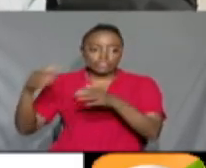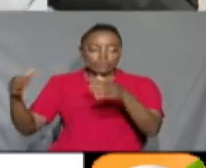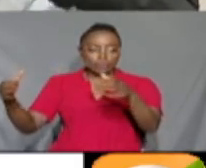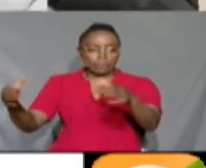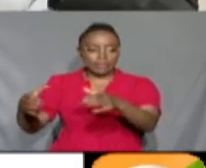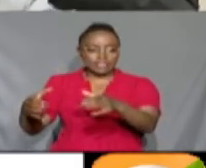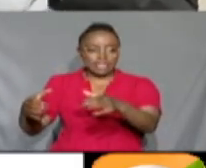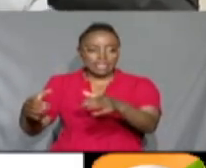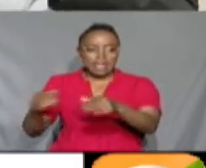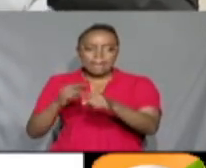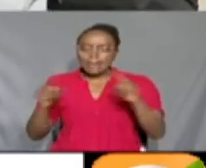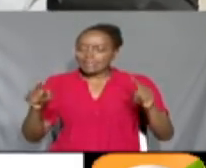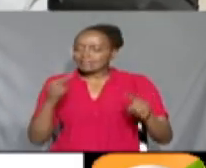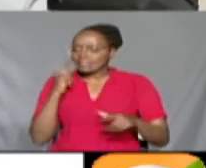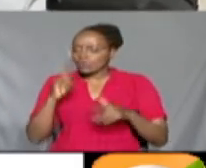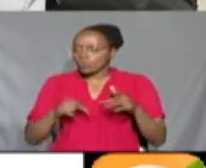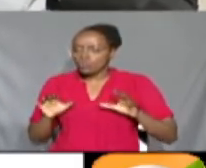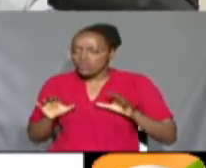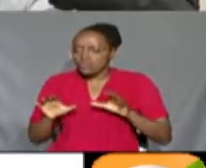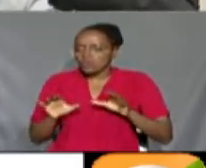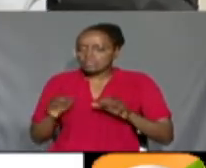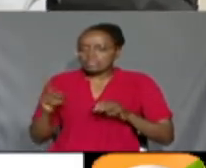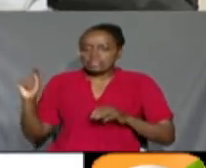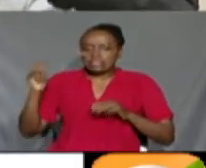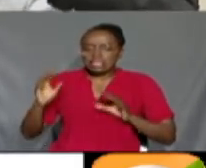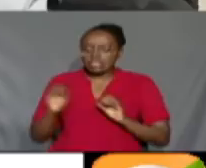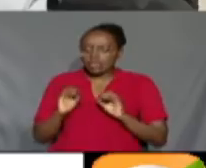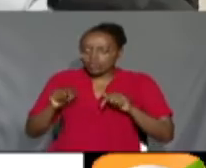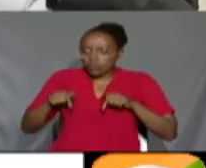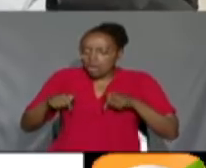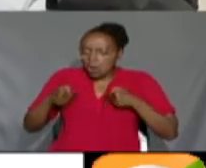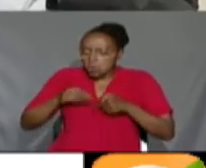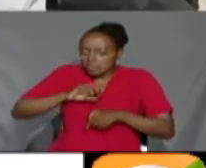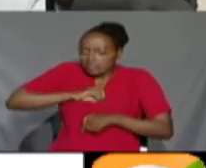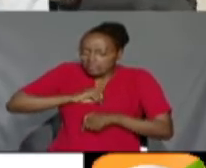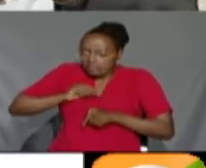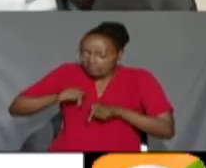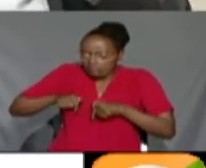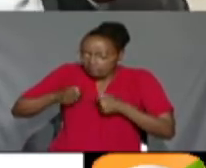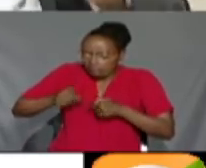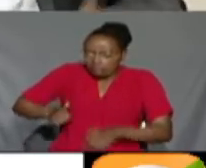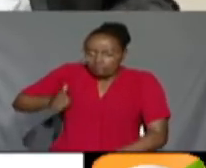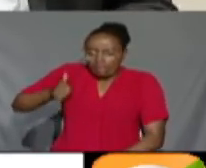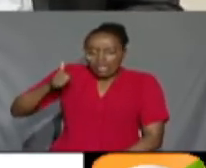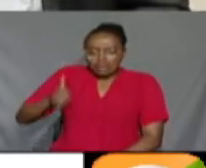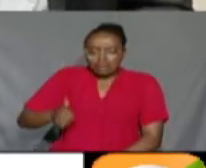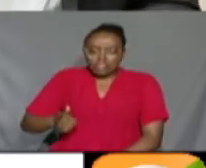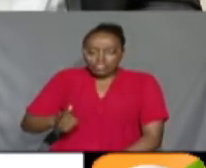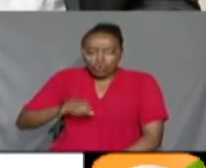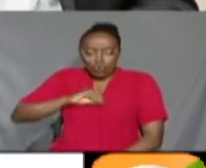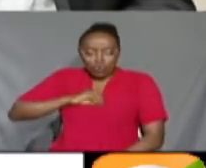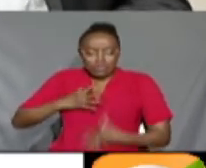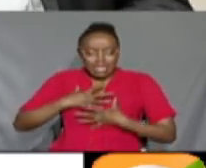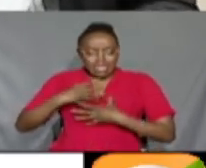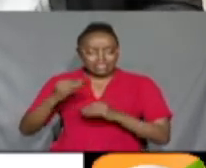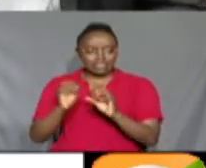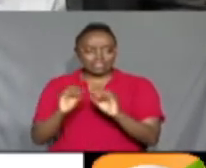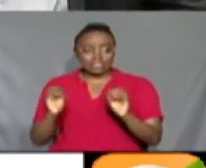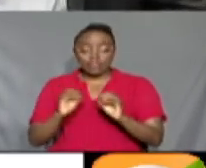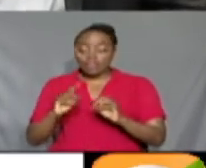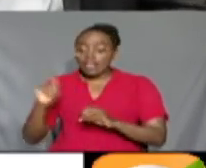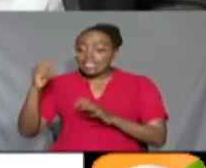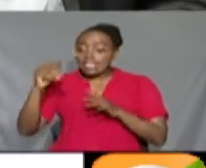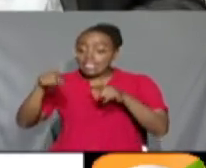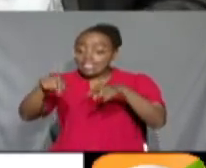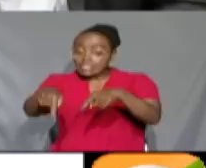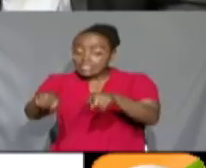is, let's not gag Kenyans for our selfish political interest. Let Kenyans speak. Let Kenyans say what they want to